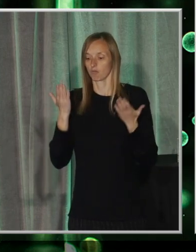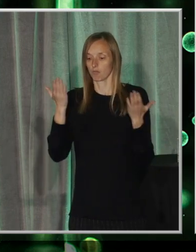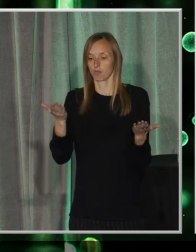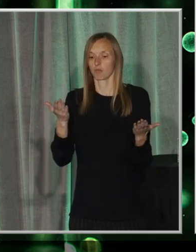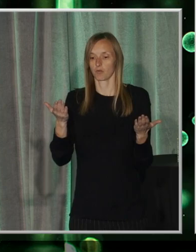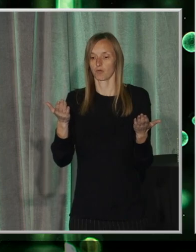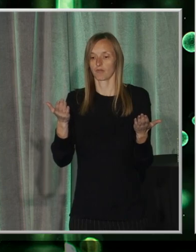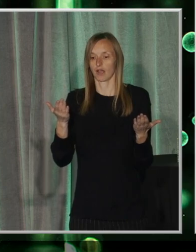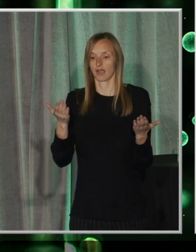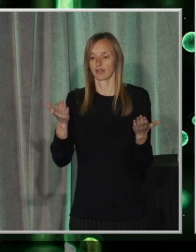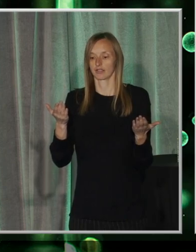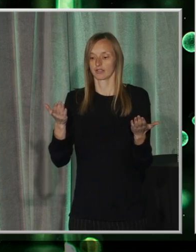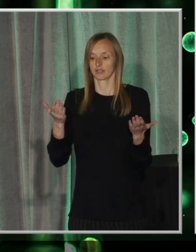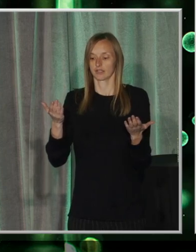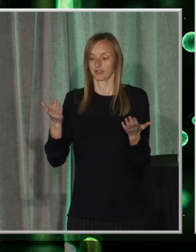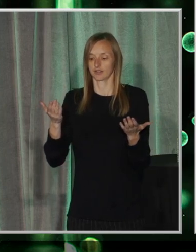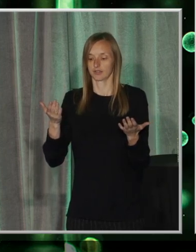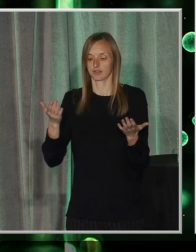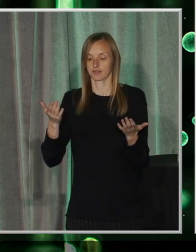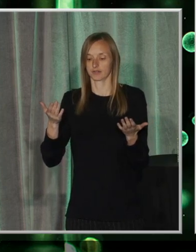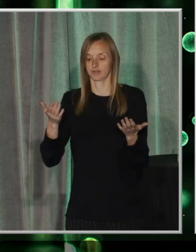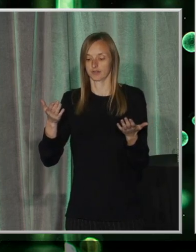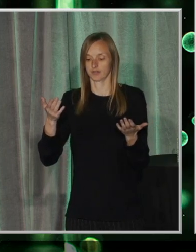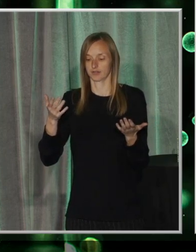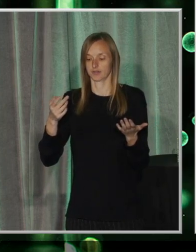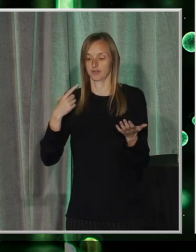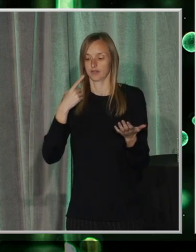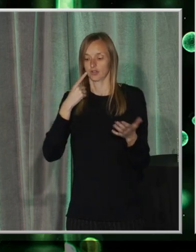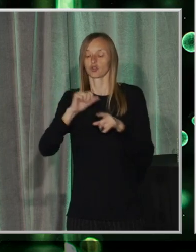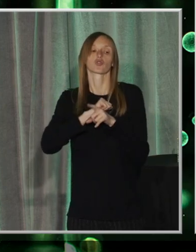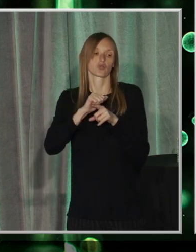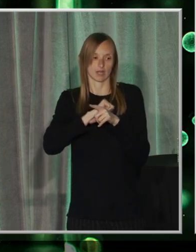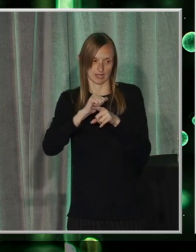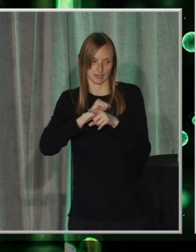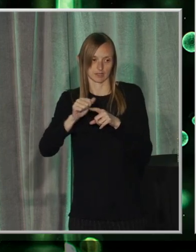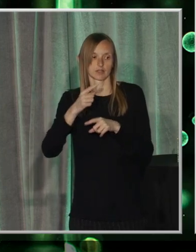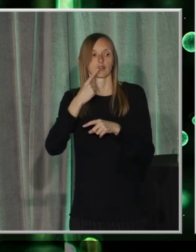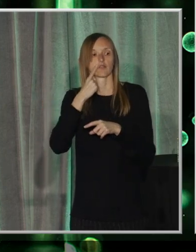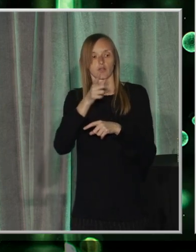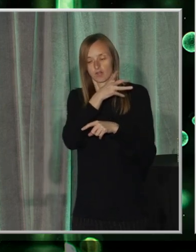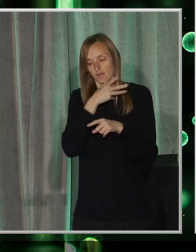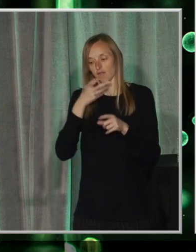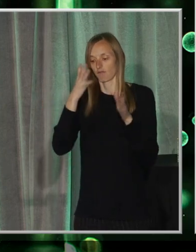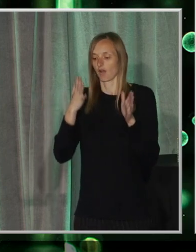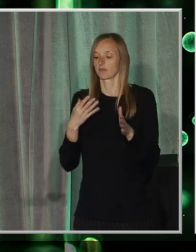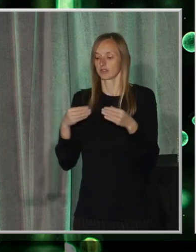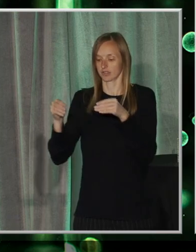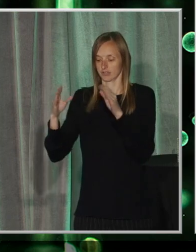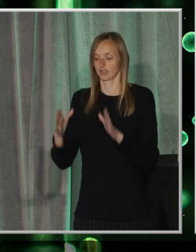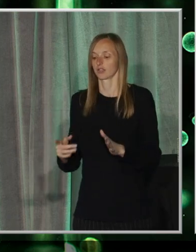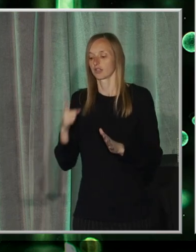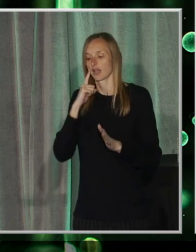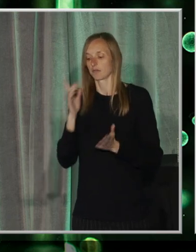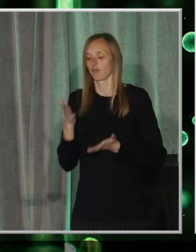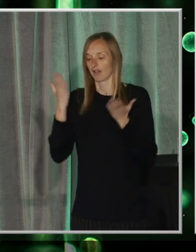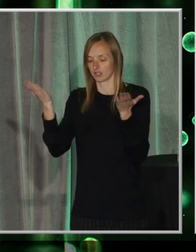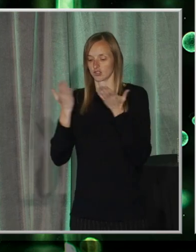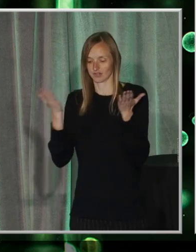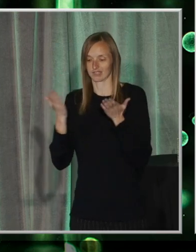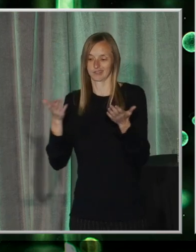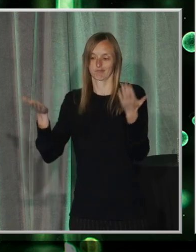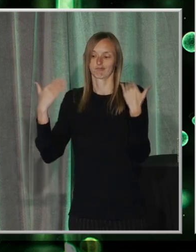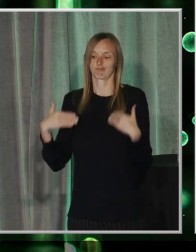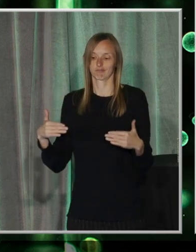the capacity breeding to the farmers, as well as we will provide the storage services. Next, please.